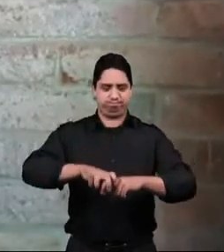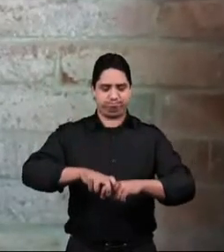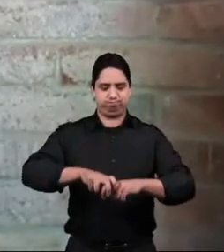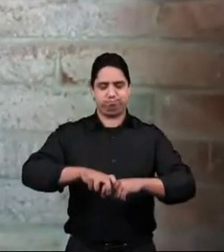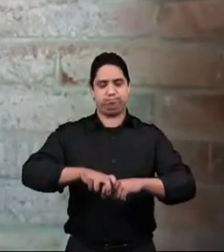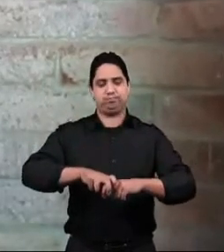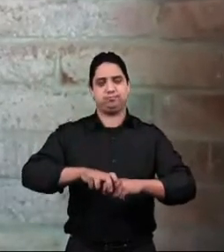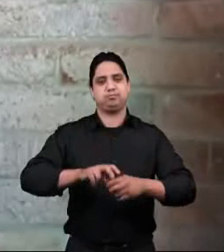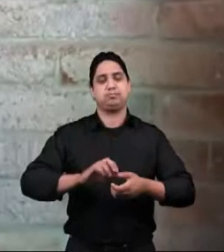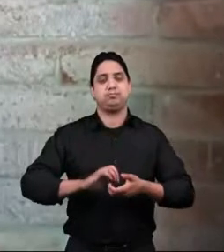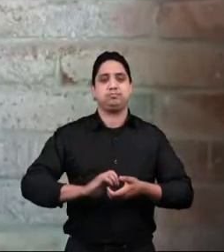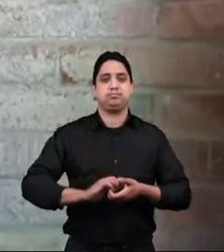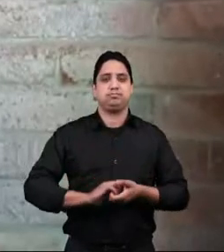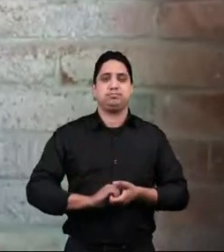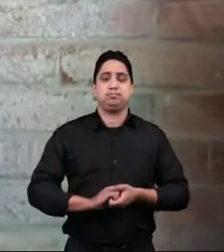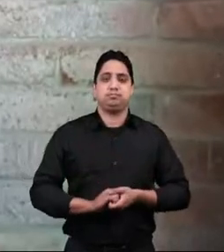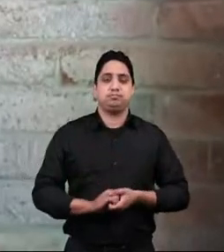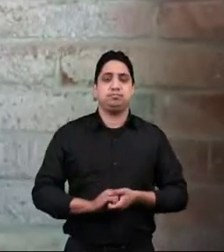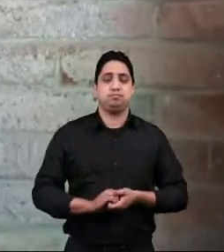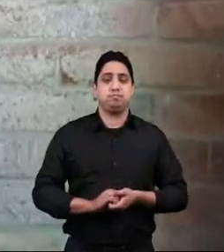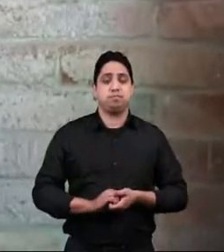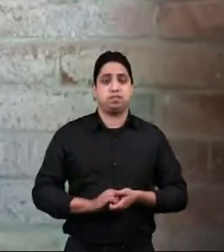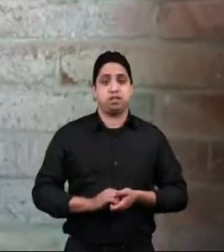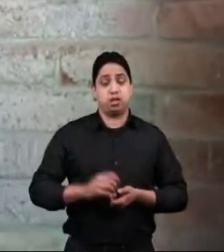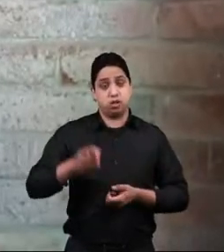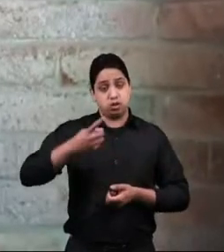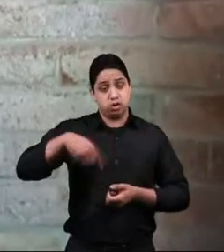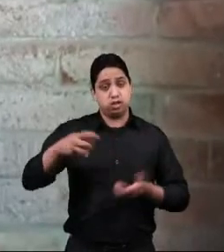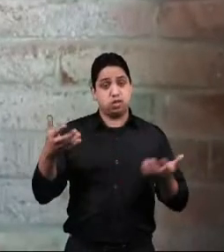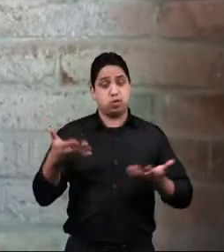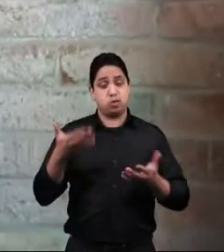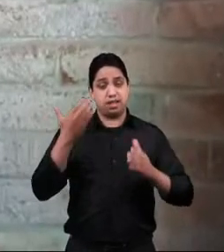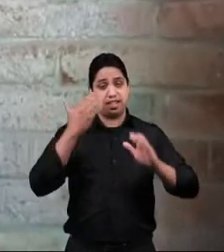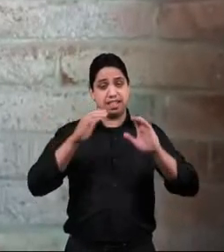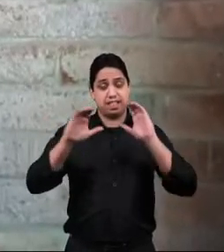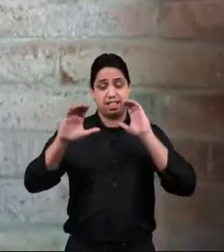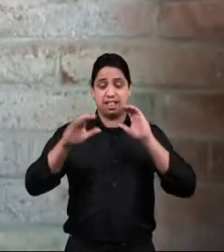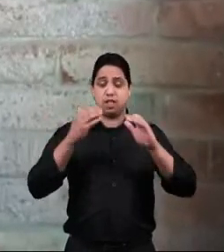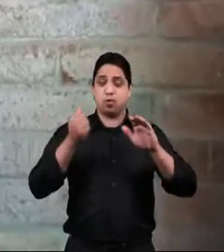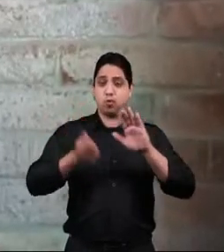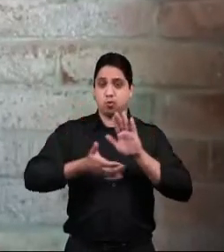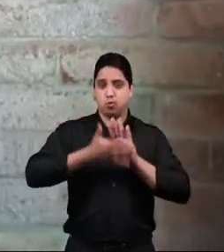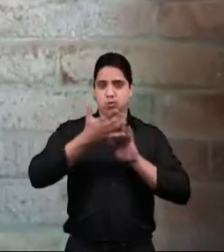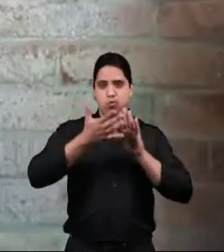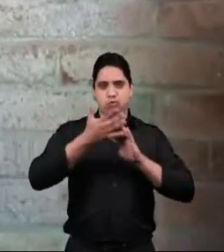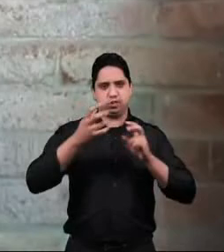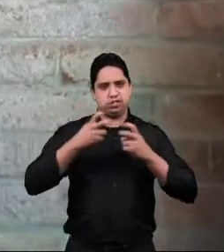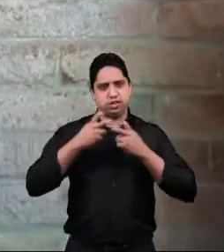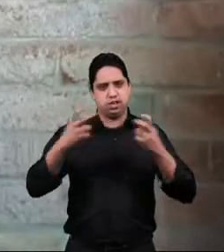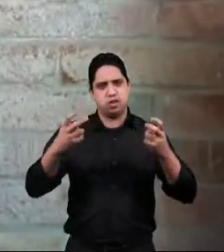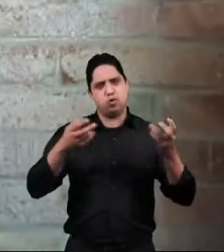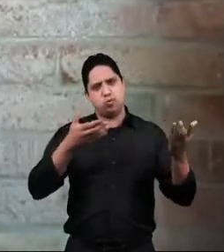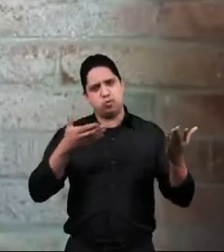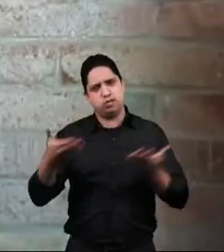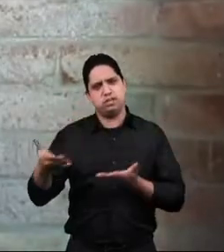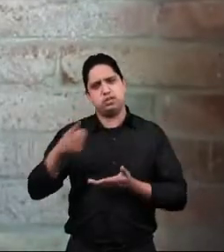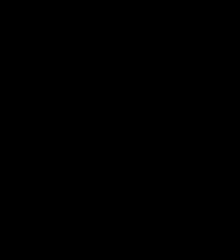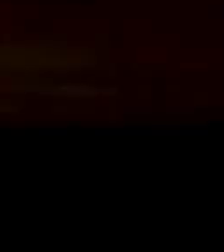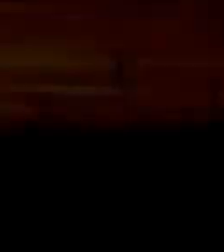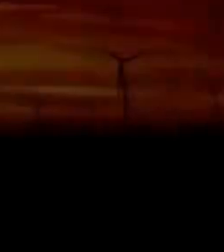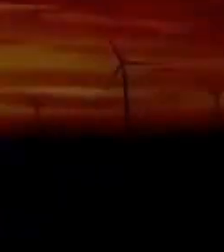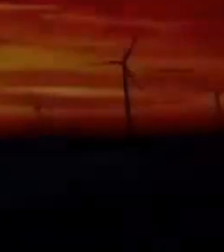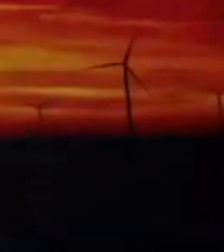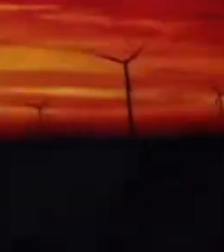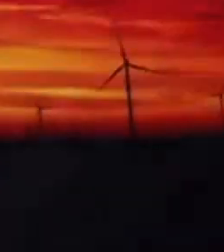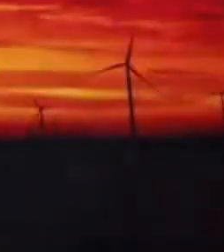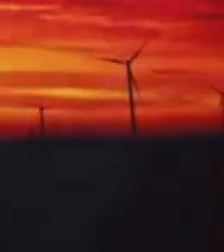The brethren may be seated, and I would like to have us sing a song of prayer, and I invite